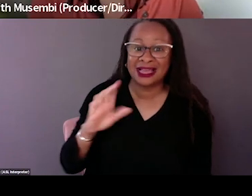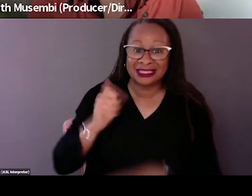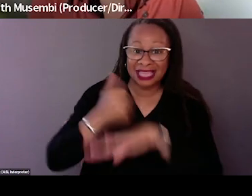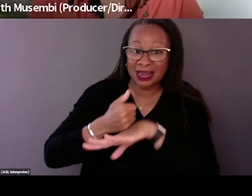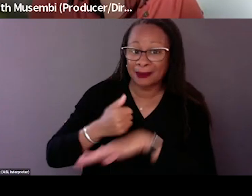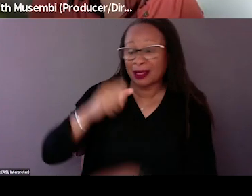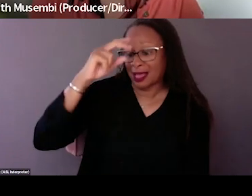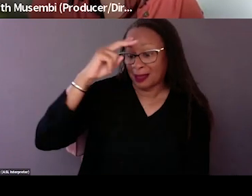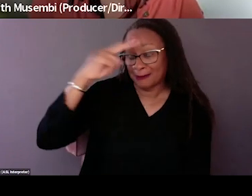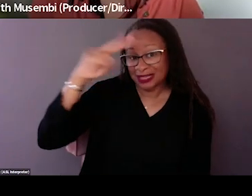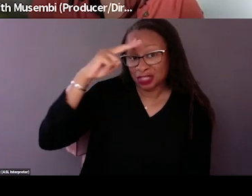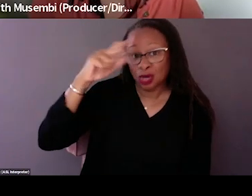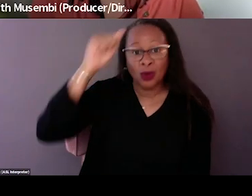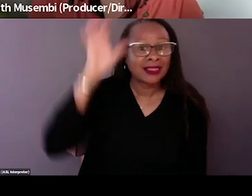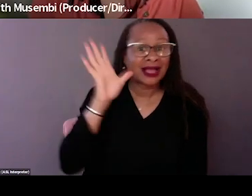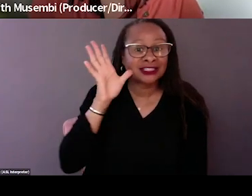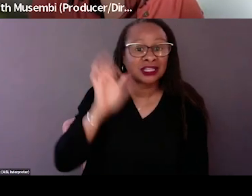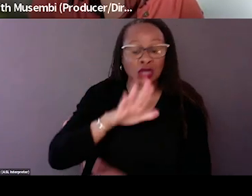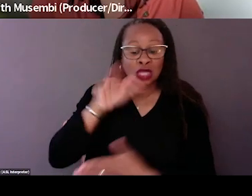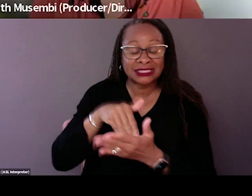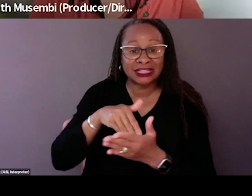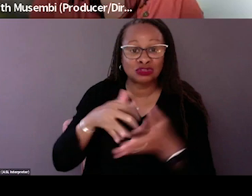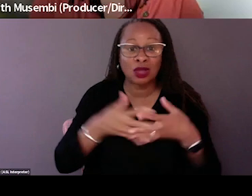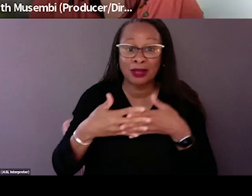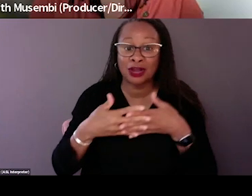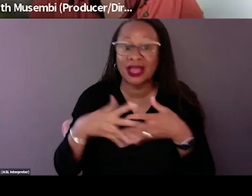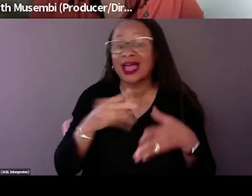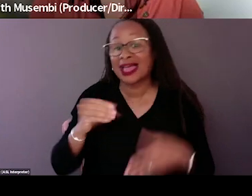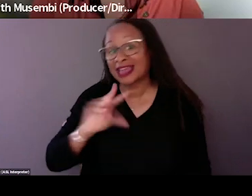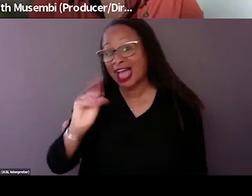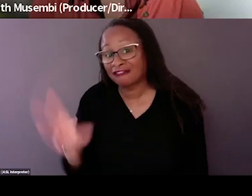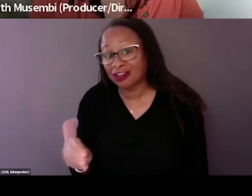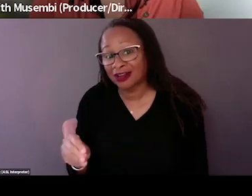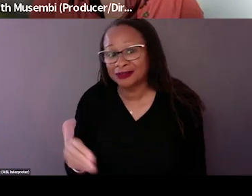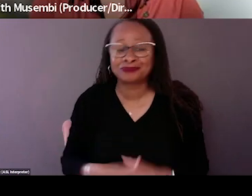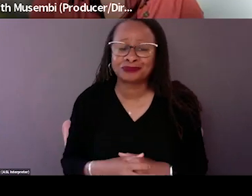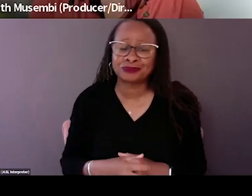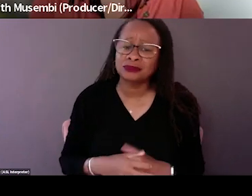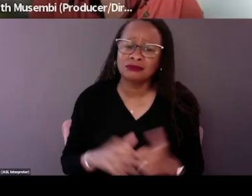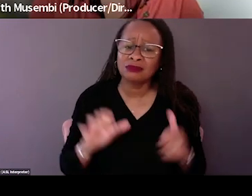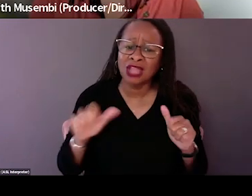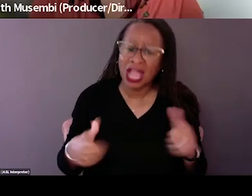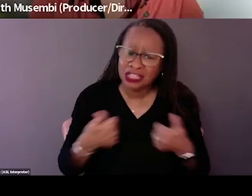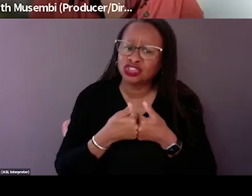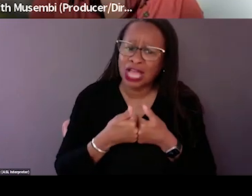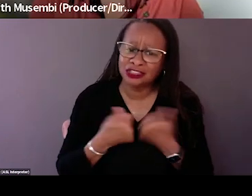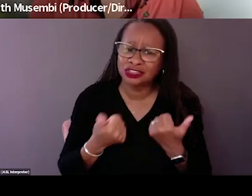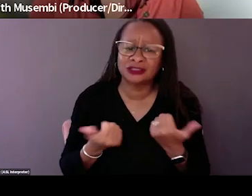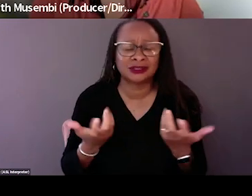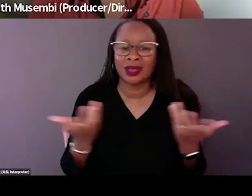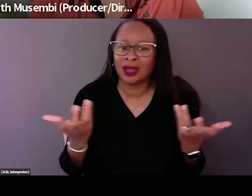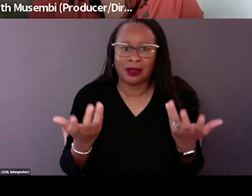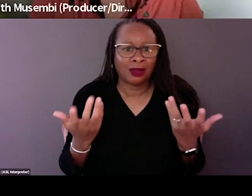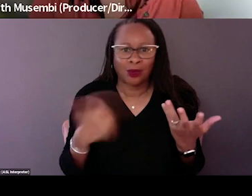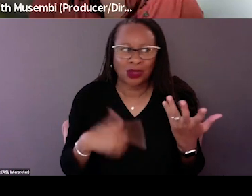Mexico, Central America, and Africa. What were the biggest challenges or hurdles that you had to overcome to